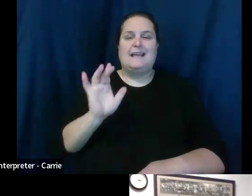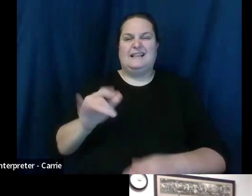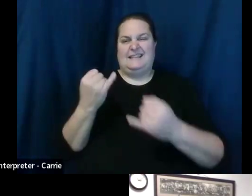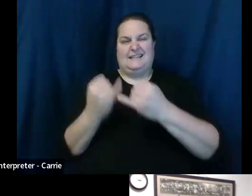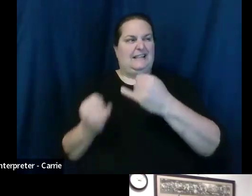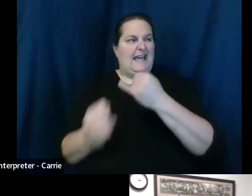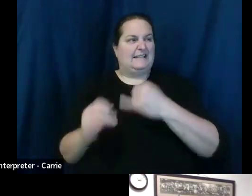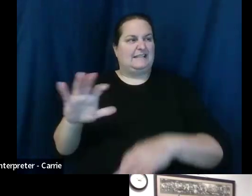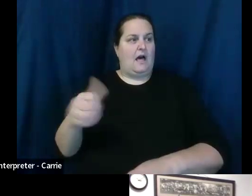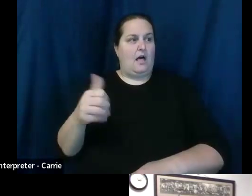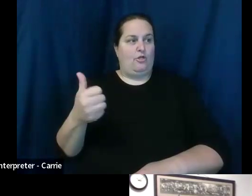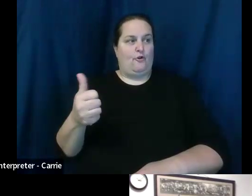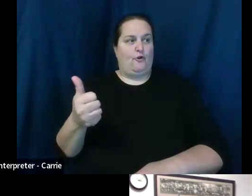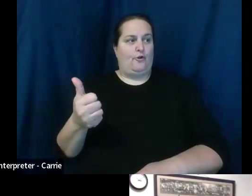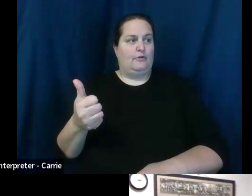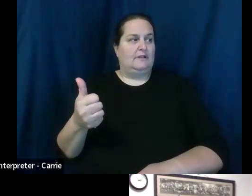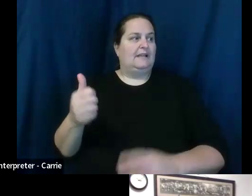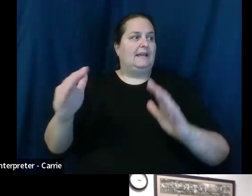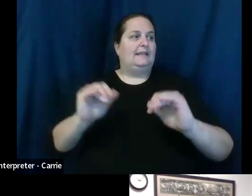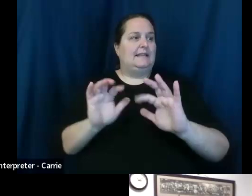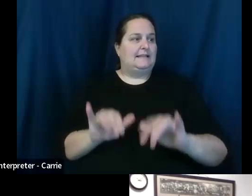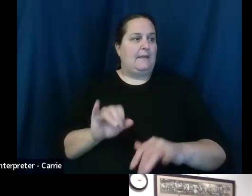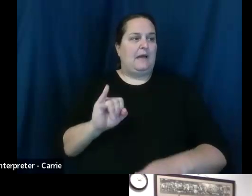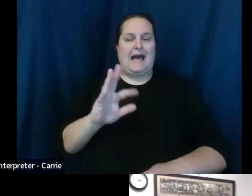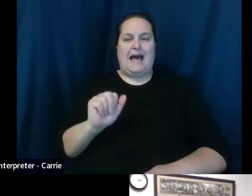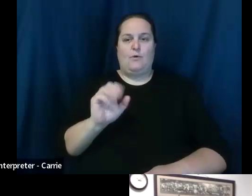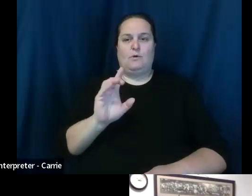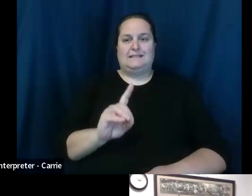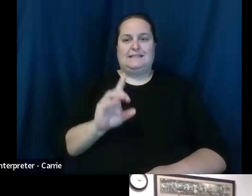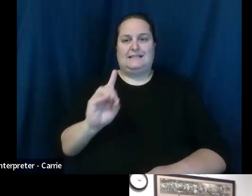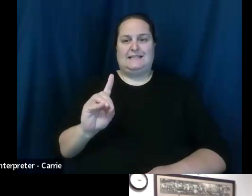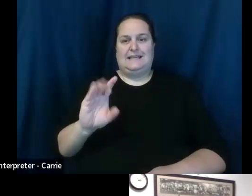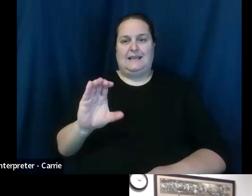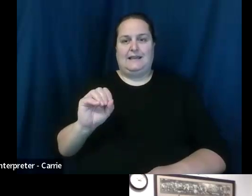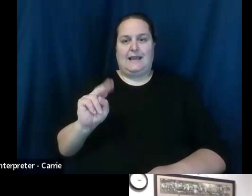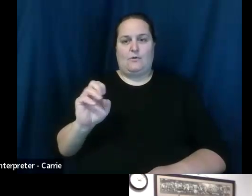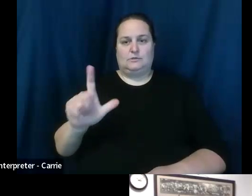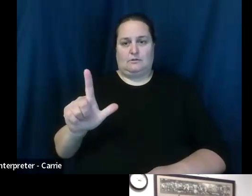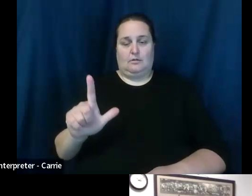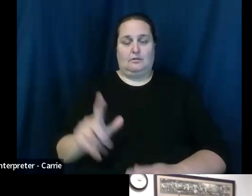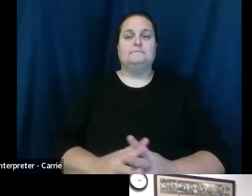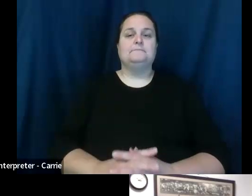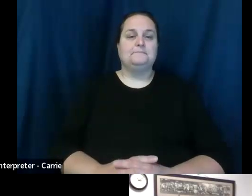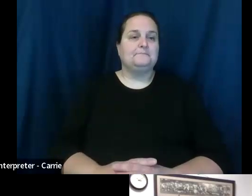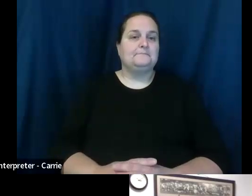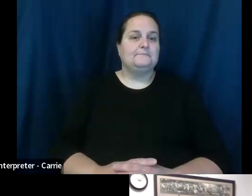Developmental Disability Council, since that is who is helping us out with this webinar team.